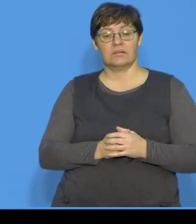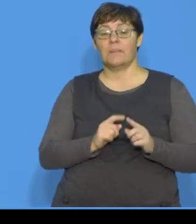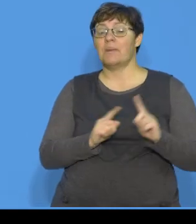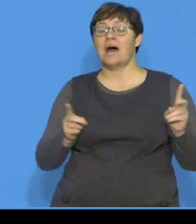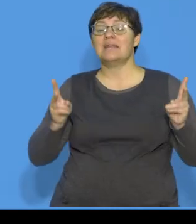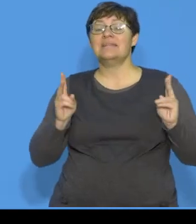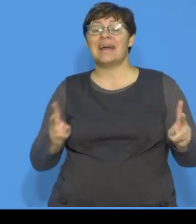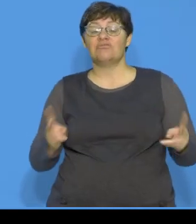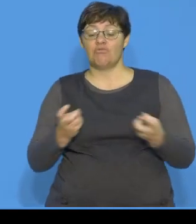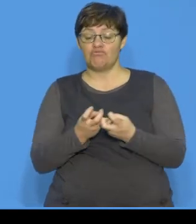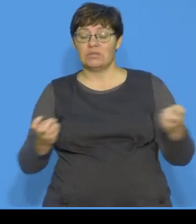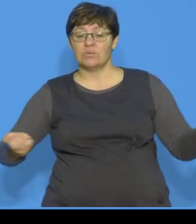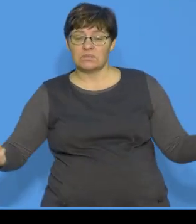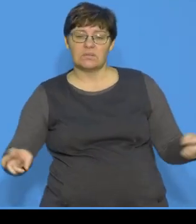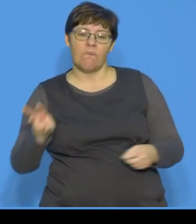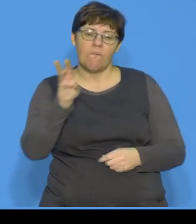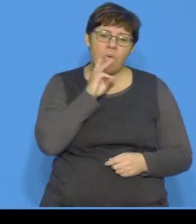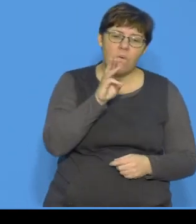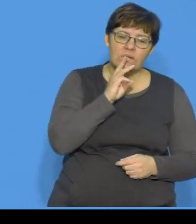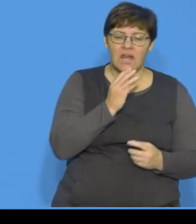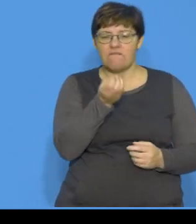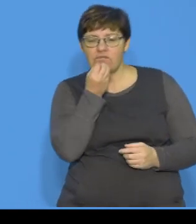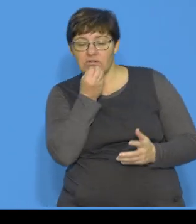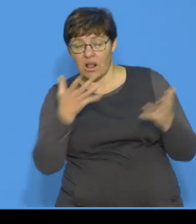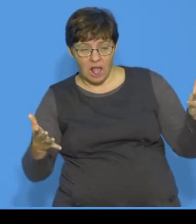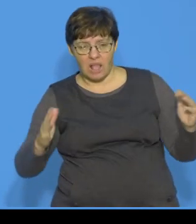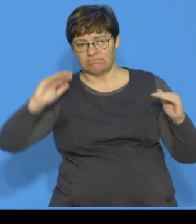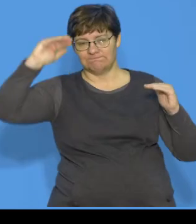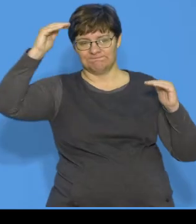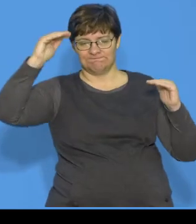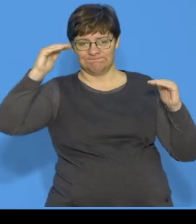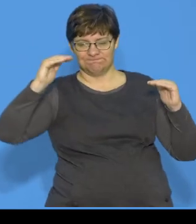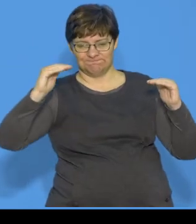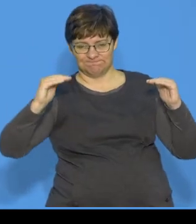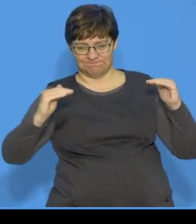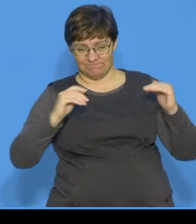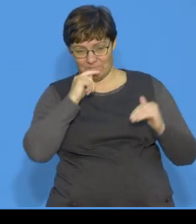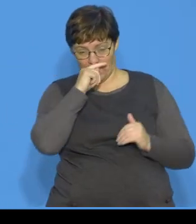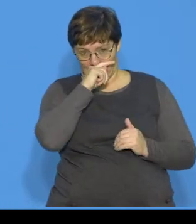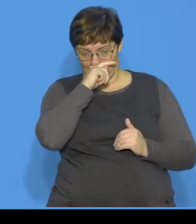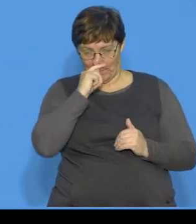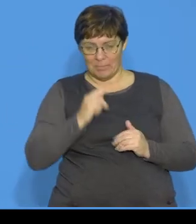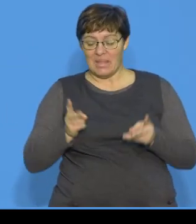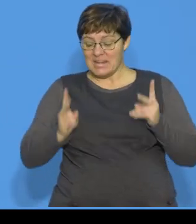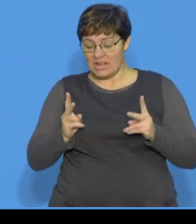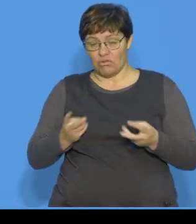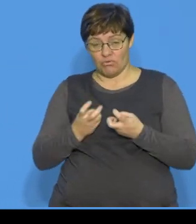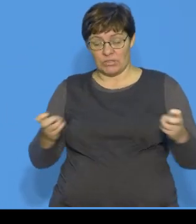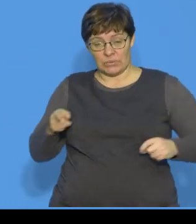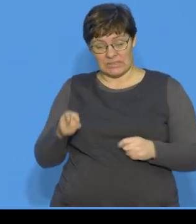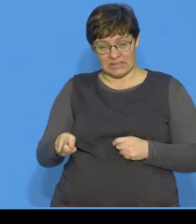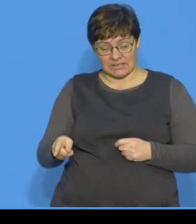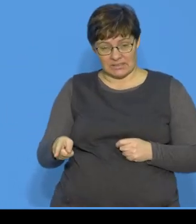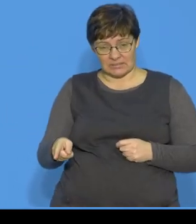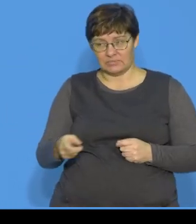natural resources is decreasing. And these natural resources are,